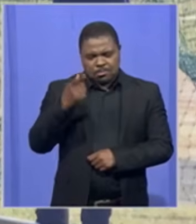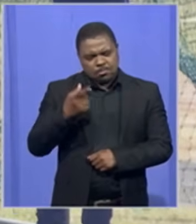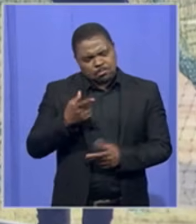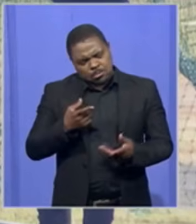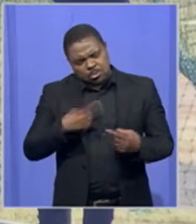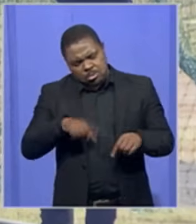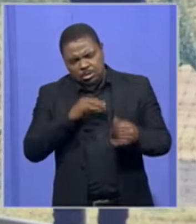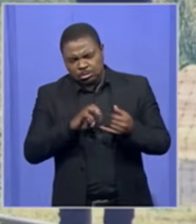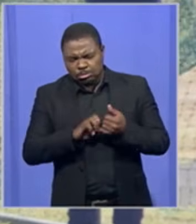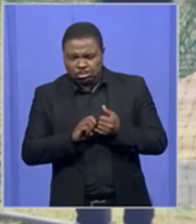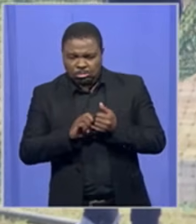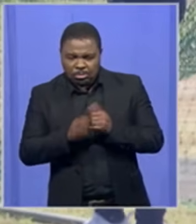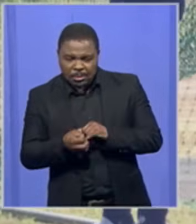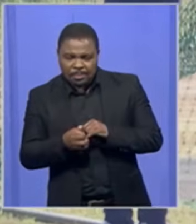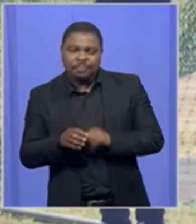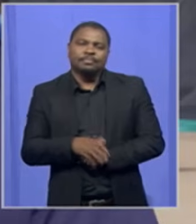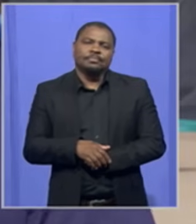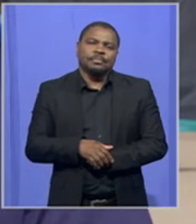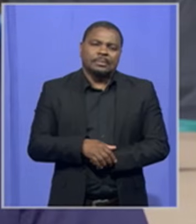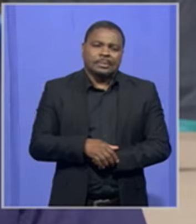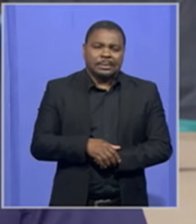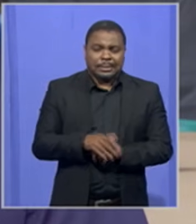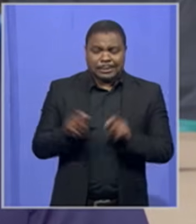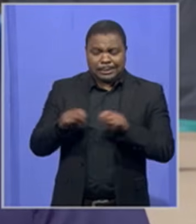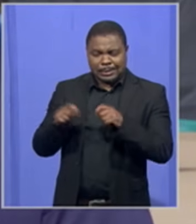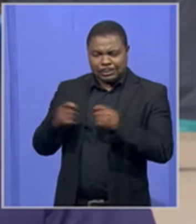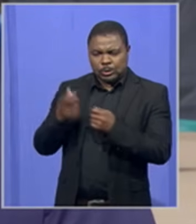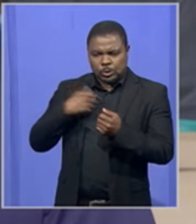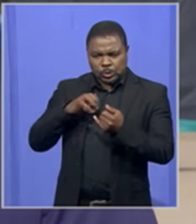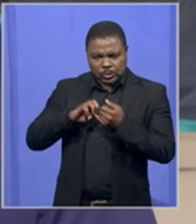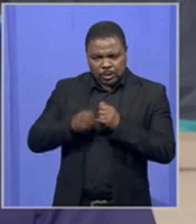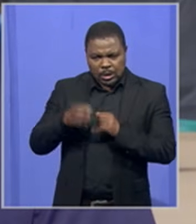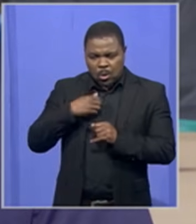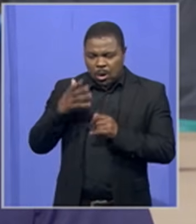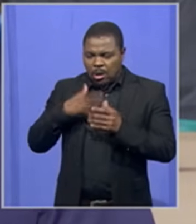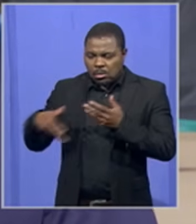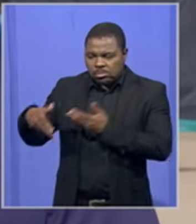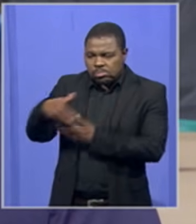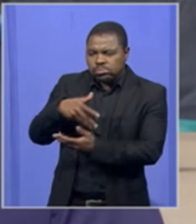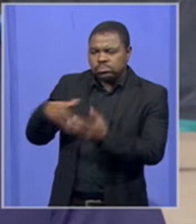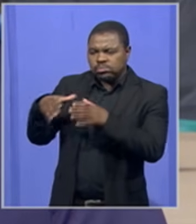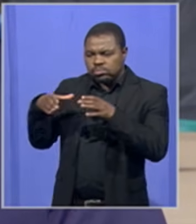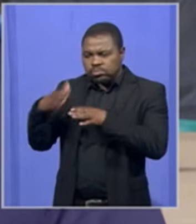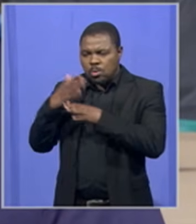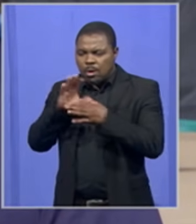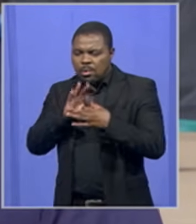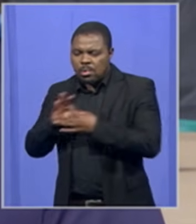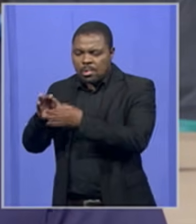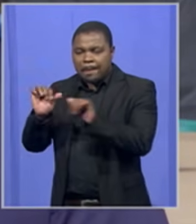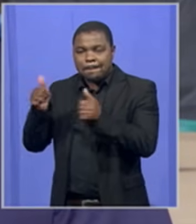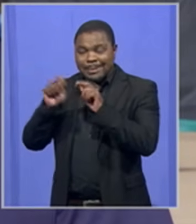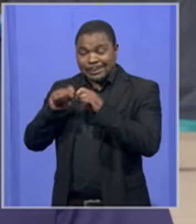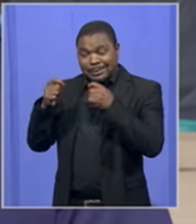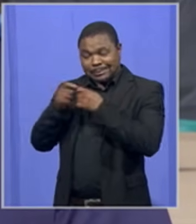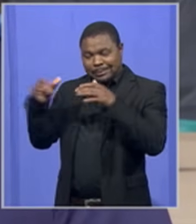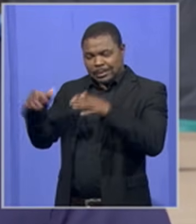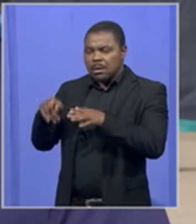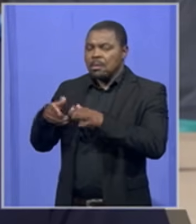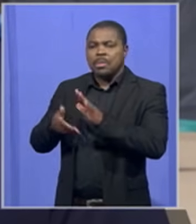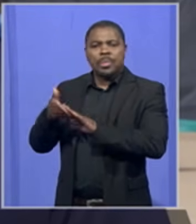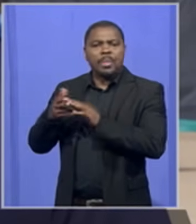to do with this squad is to reinforce the camaraderie, the cohesion of the team, and that's going really